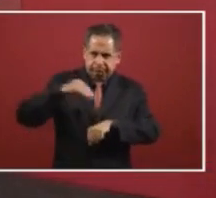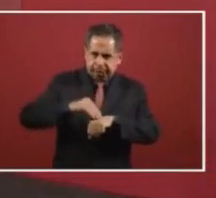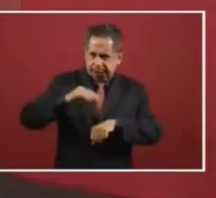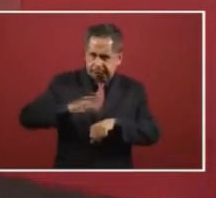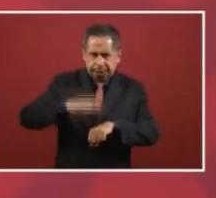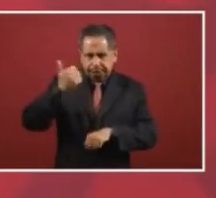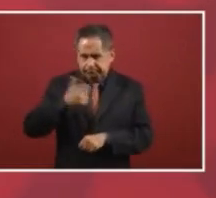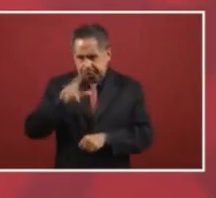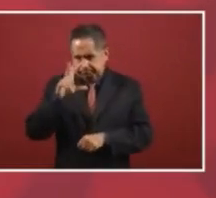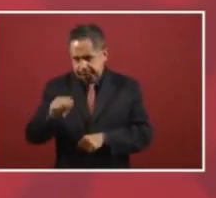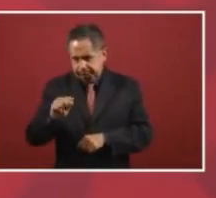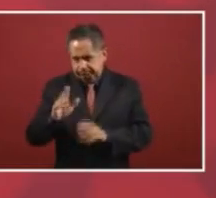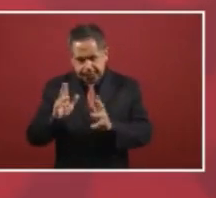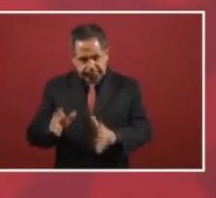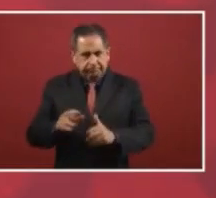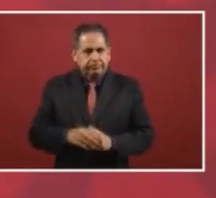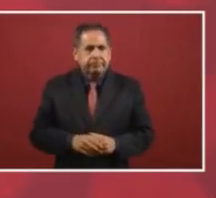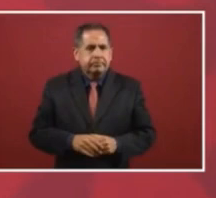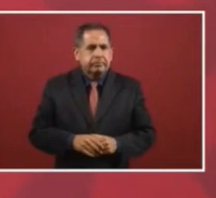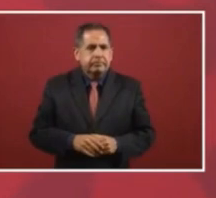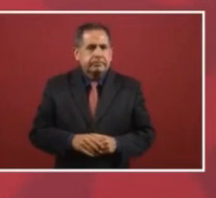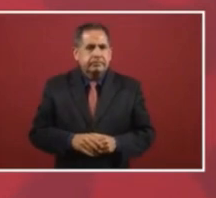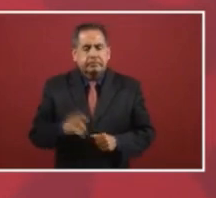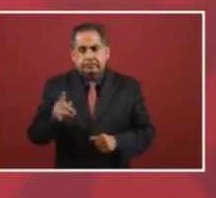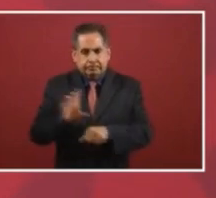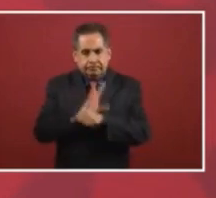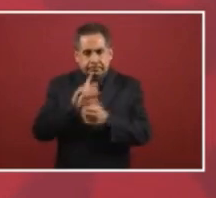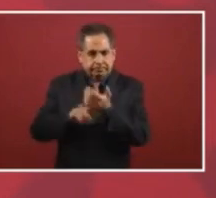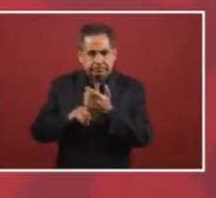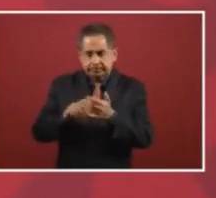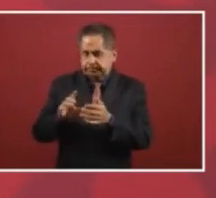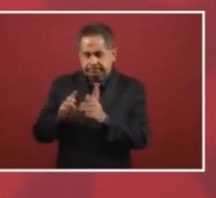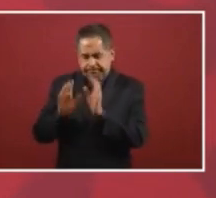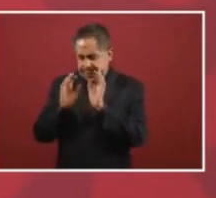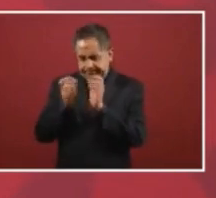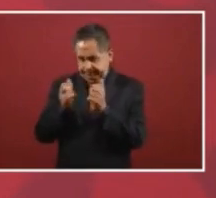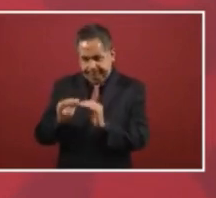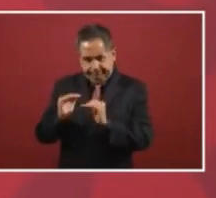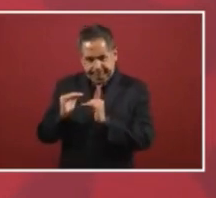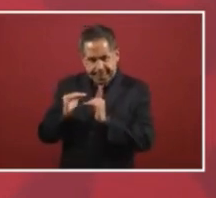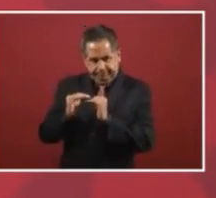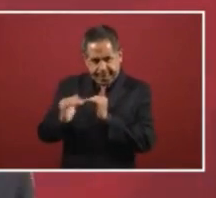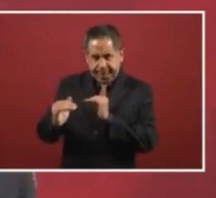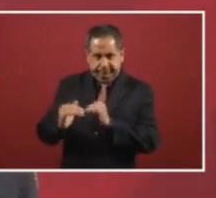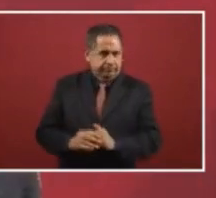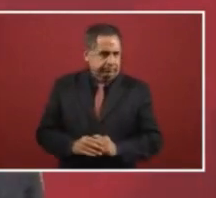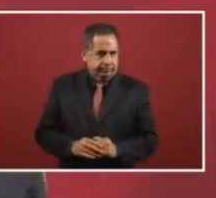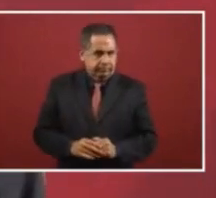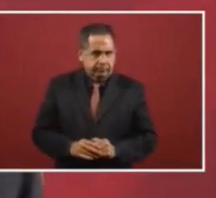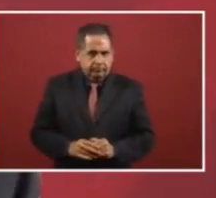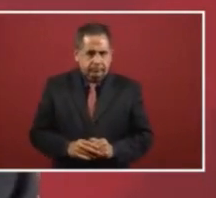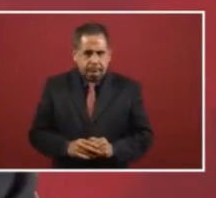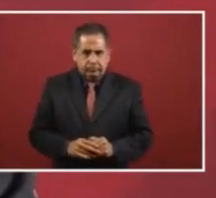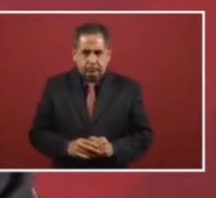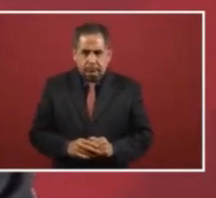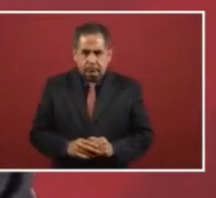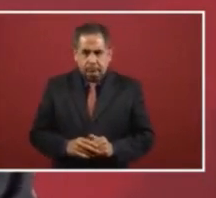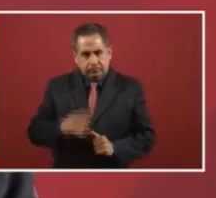and maintain the politics of not increasing the prices of electric energy.